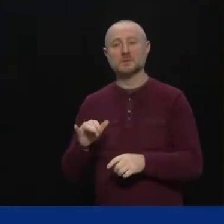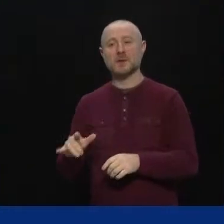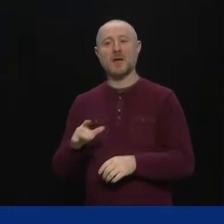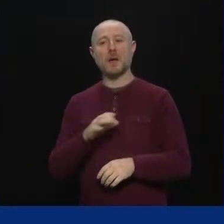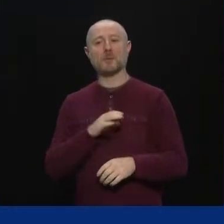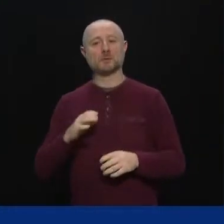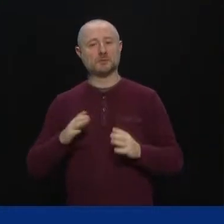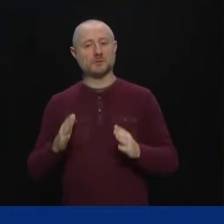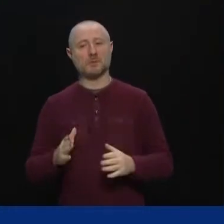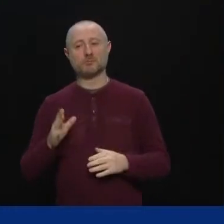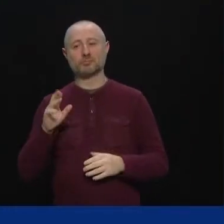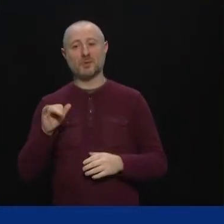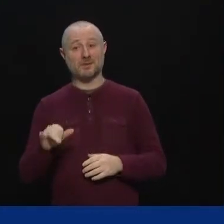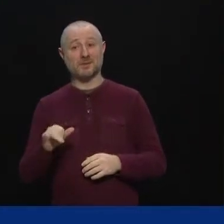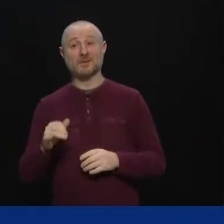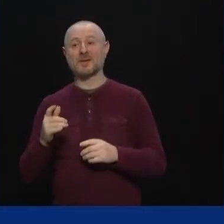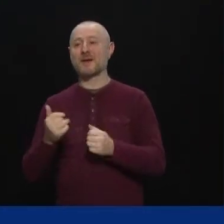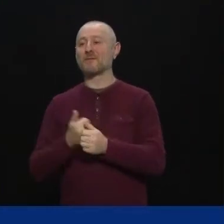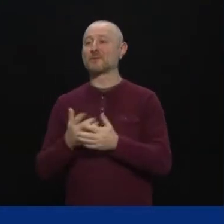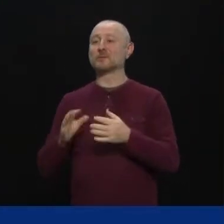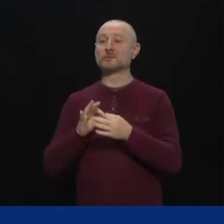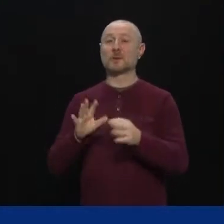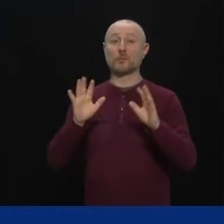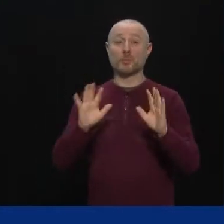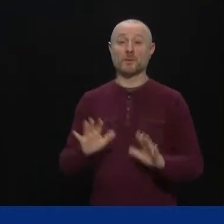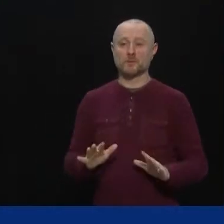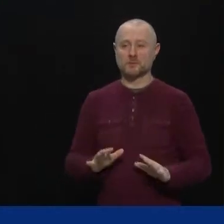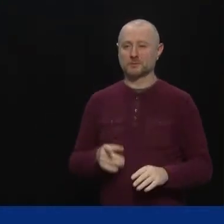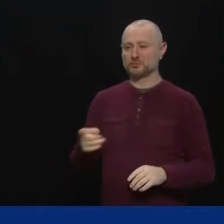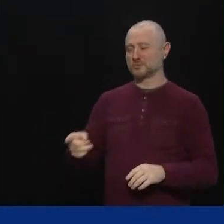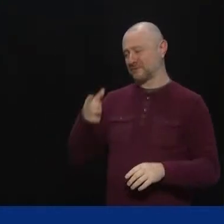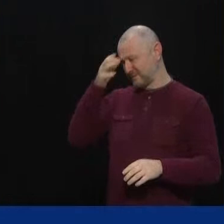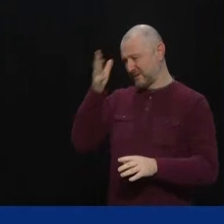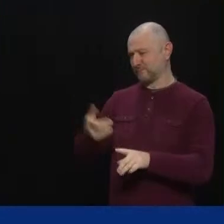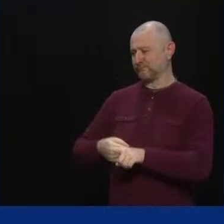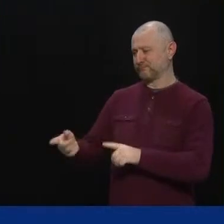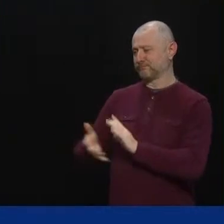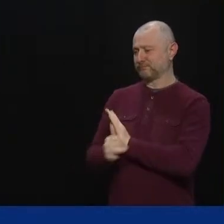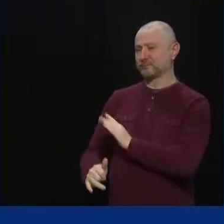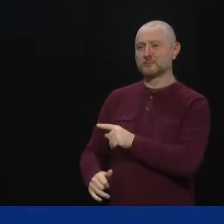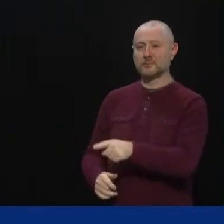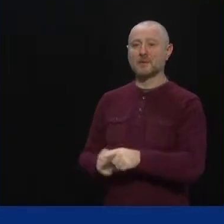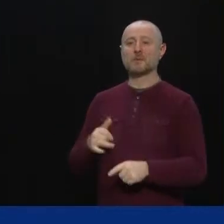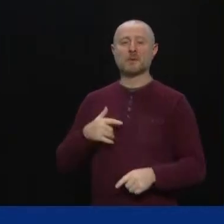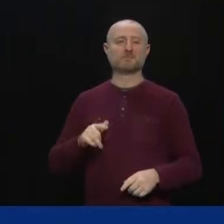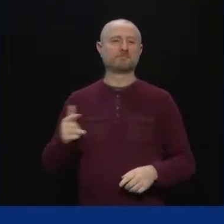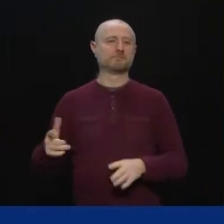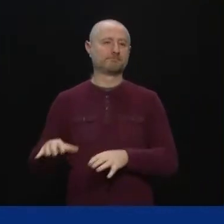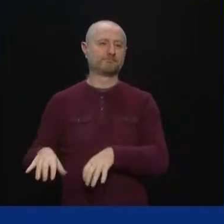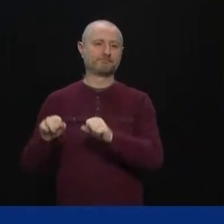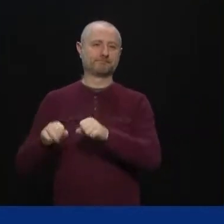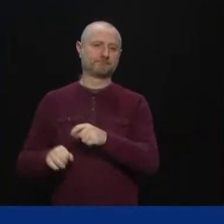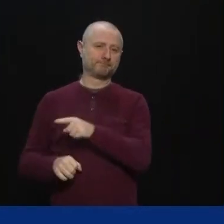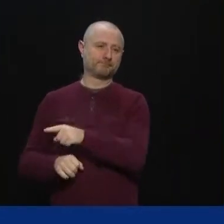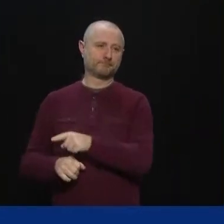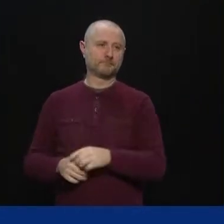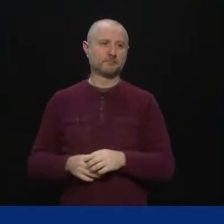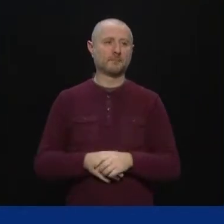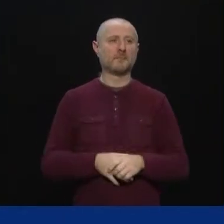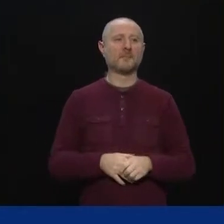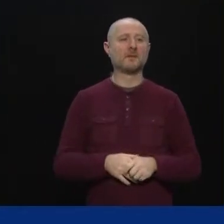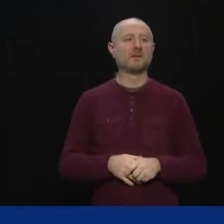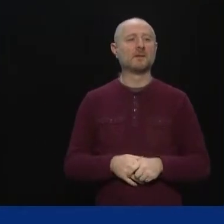So anything related to weather, I'm turning it to you. Okay, ma'am, thank you. Please just wear a mask here a second here.